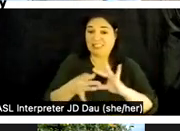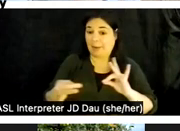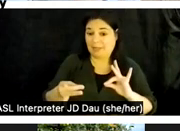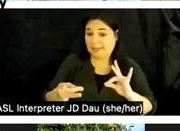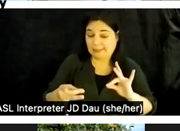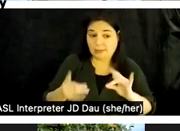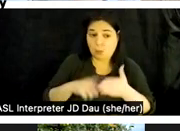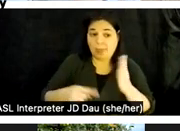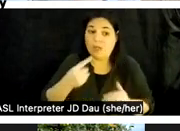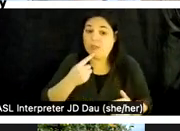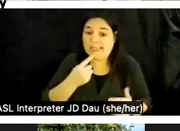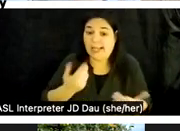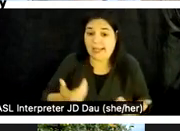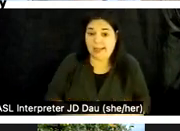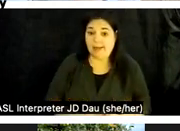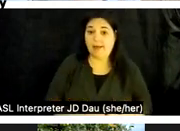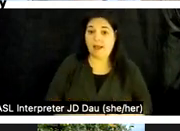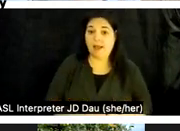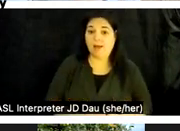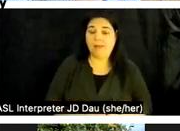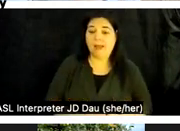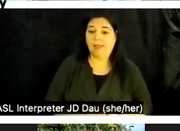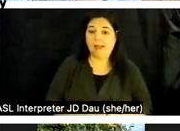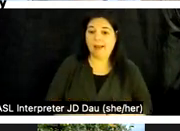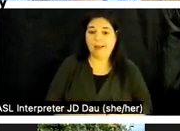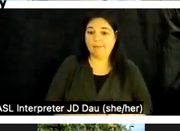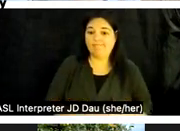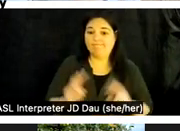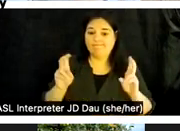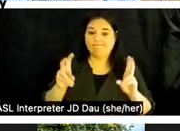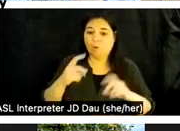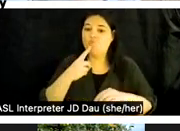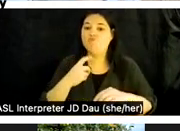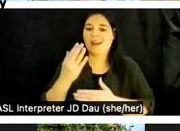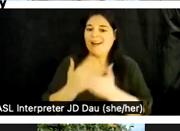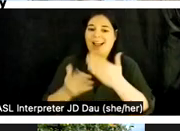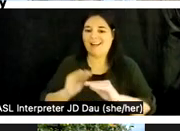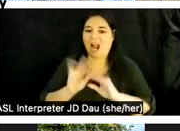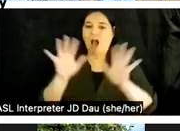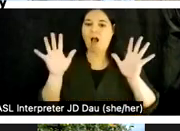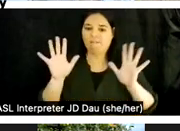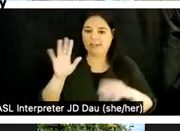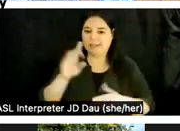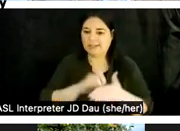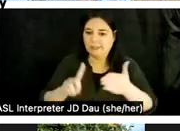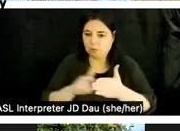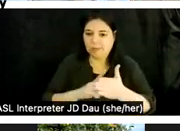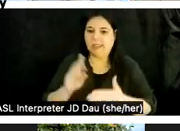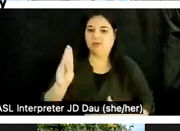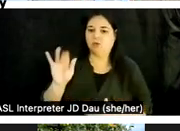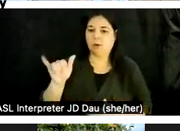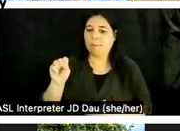of, red hand of obvious discrimination or bias. But it could also